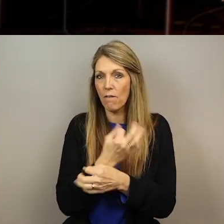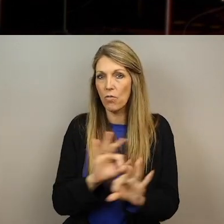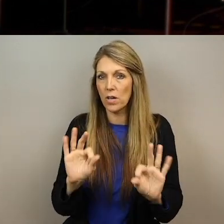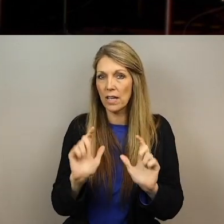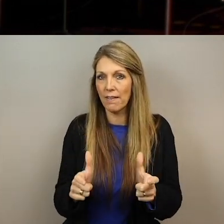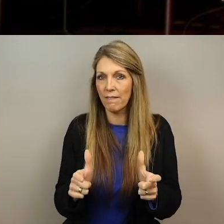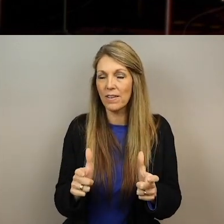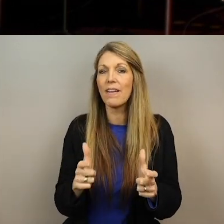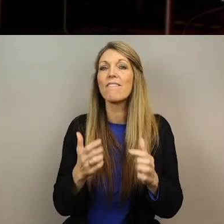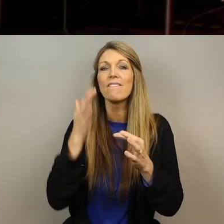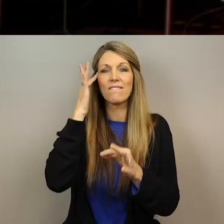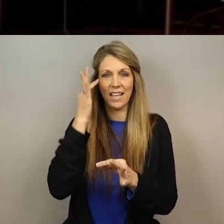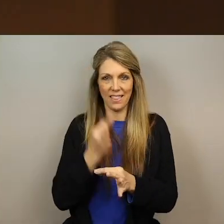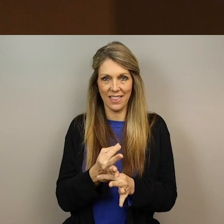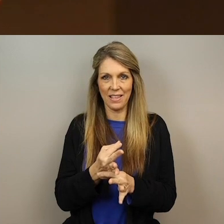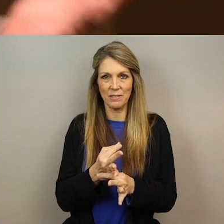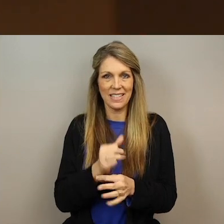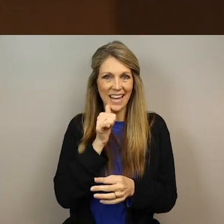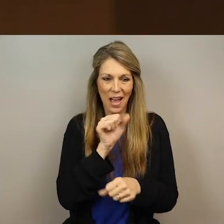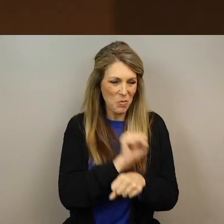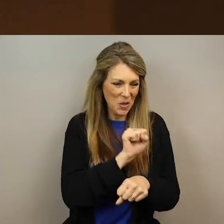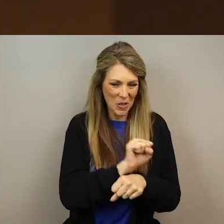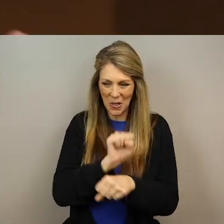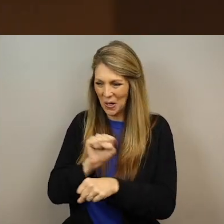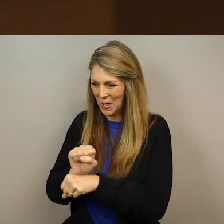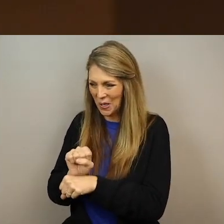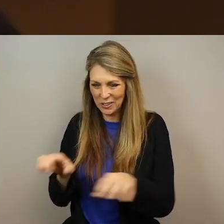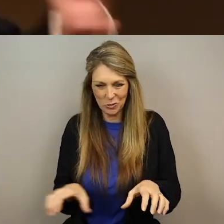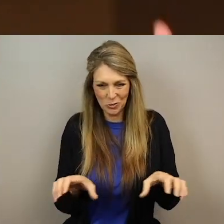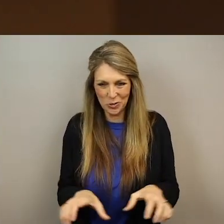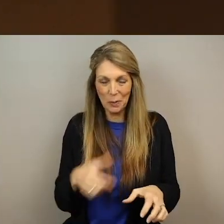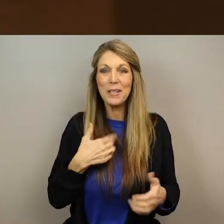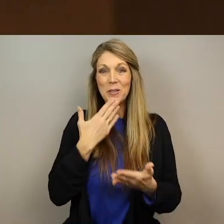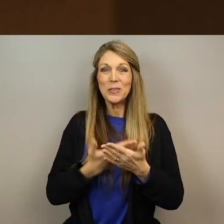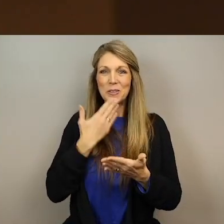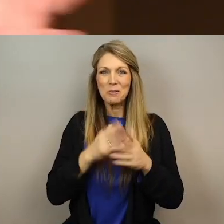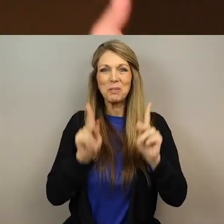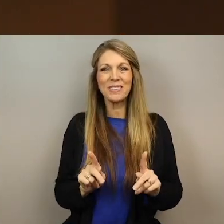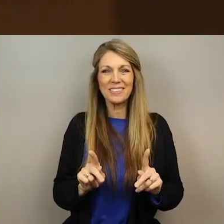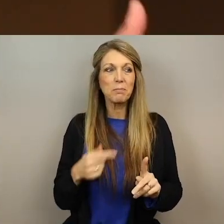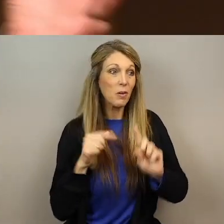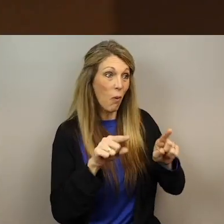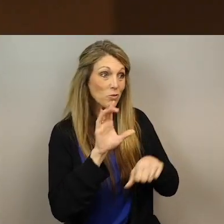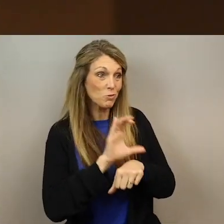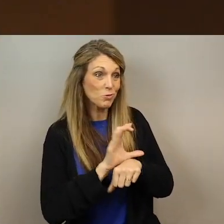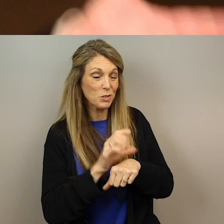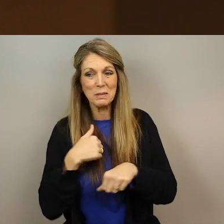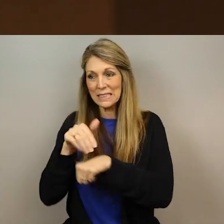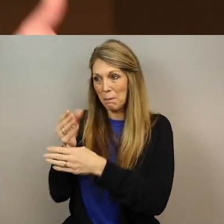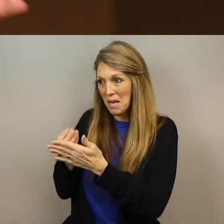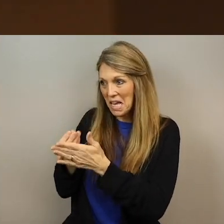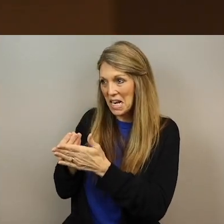grace? Through faith. Not through works. Not through what being good. Not by going to church. Not by sending